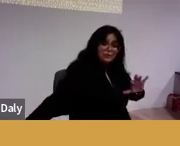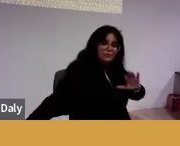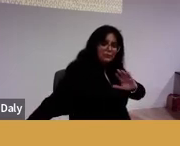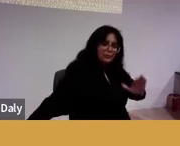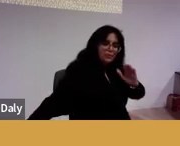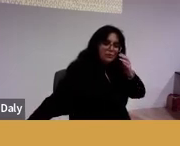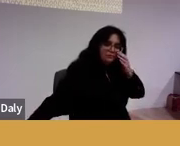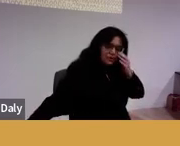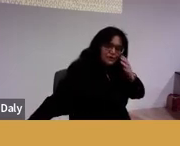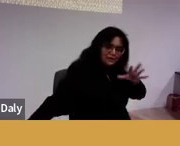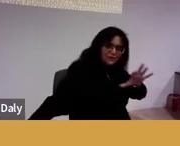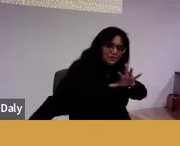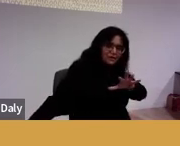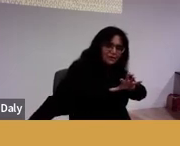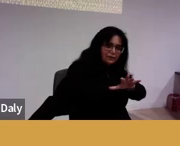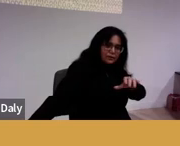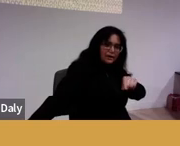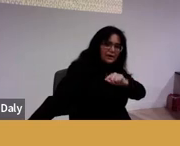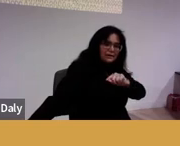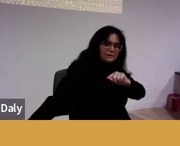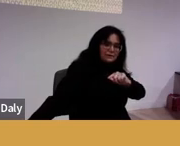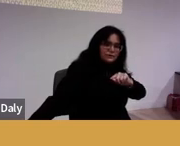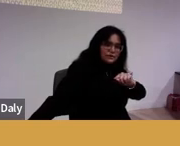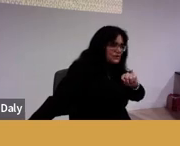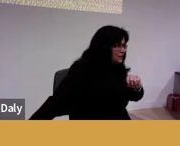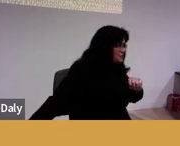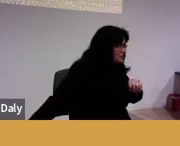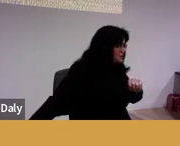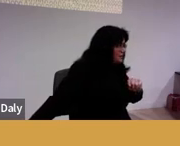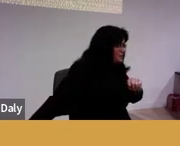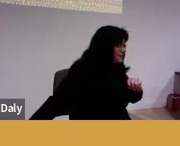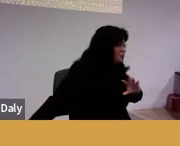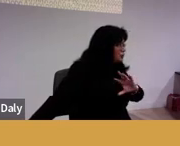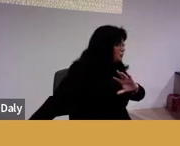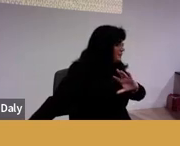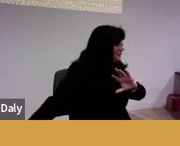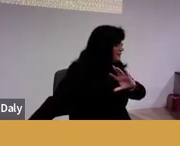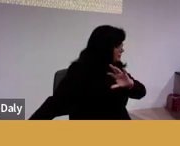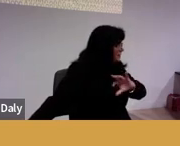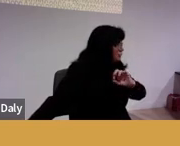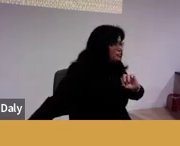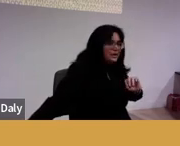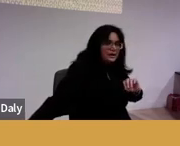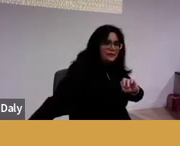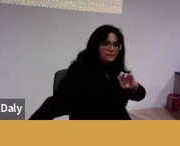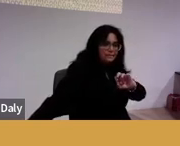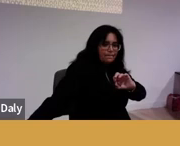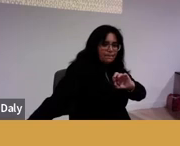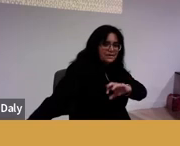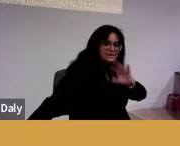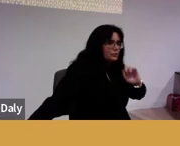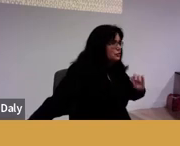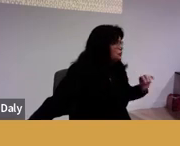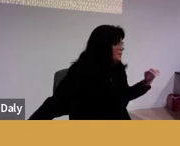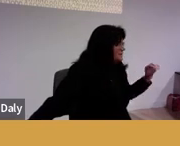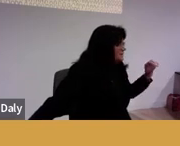So people, you know, tend to think, this is an Aboriginal man, a young Aboriginal man,